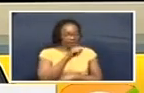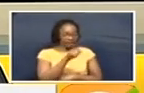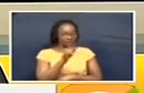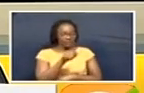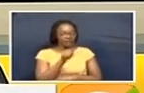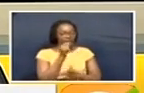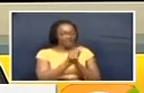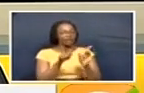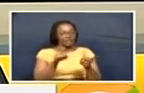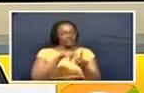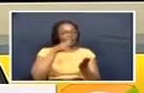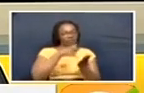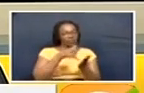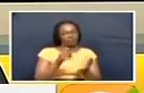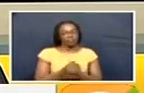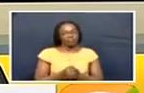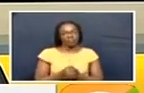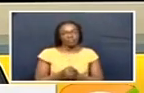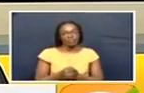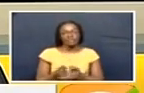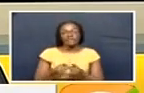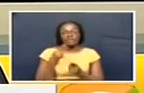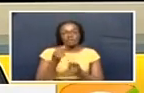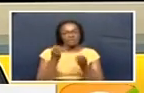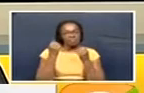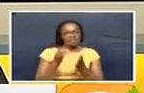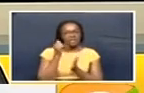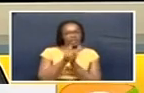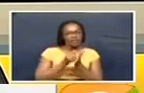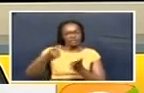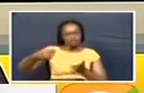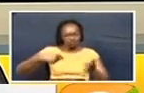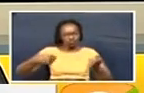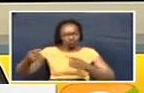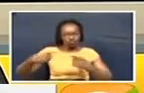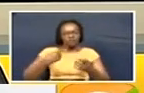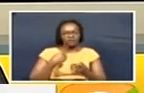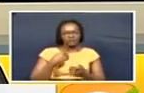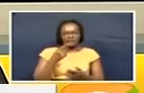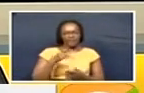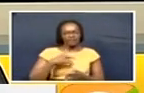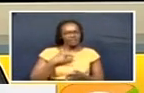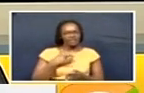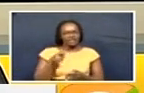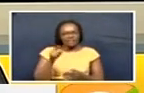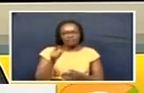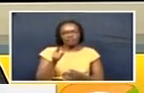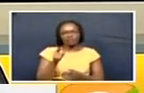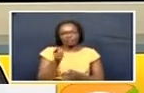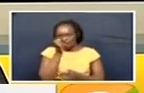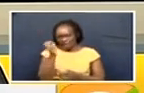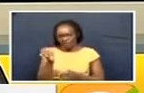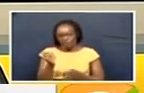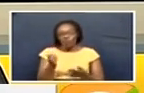Yeah. And I see, like you said, a lot of people from Naivasha are writing in and saying they are not feeling the representation. Yes. Exactly. And as I went